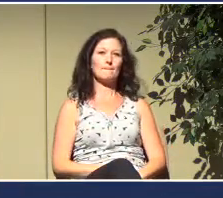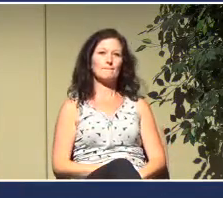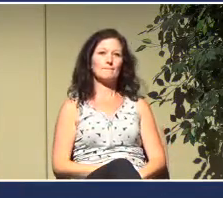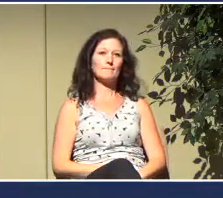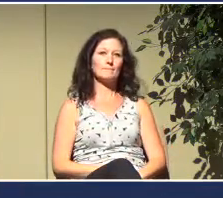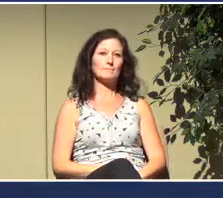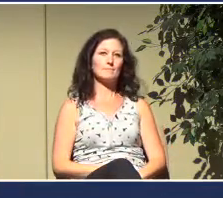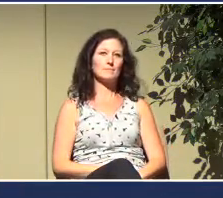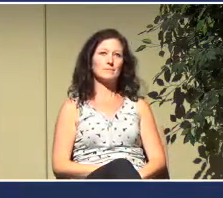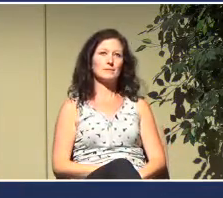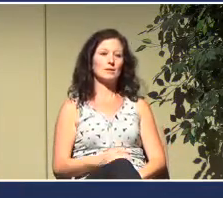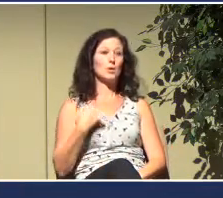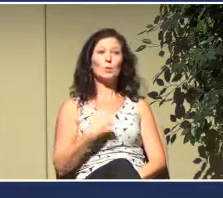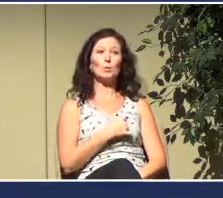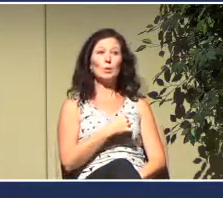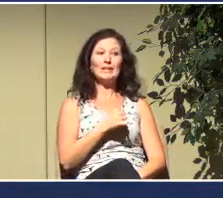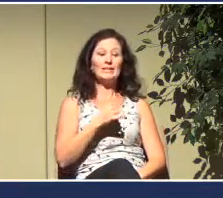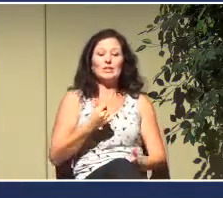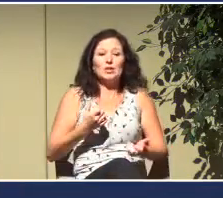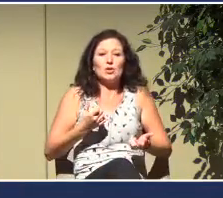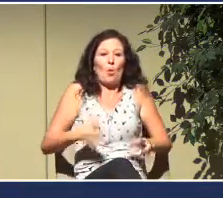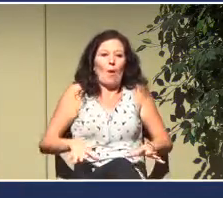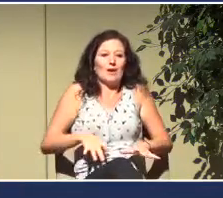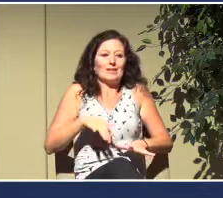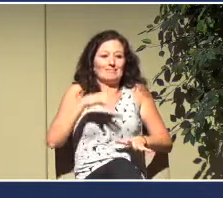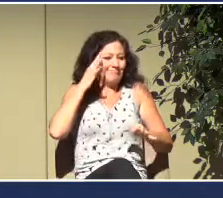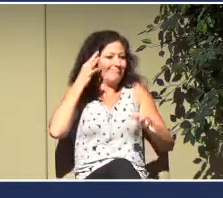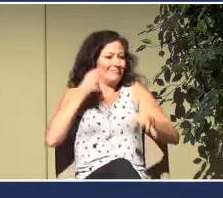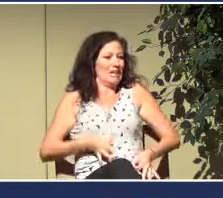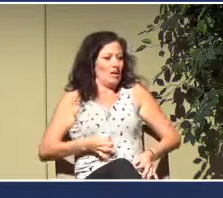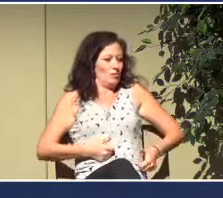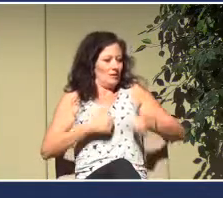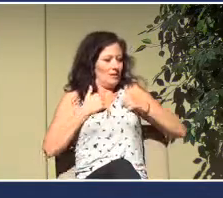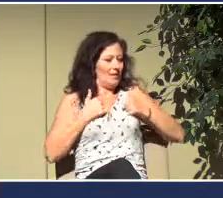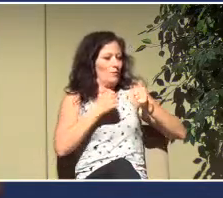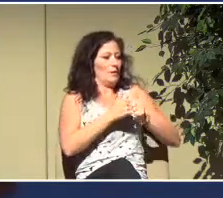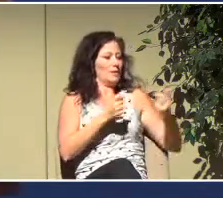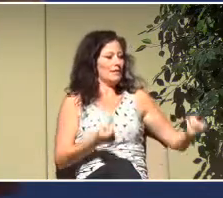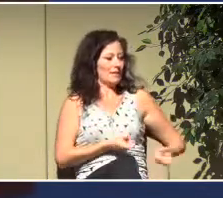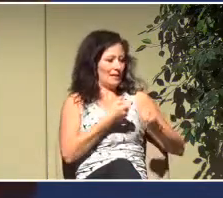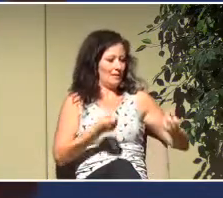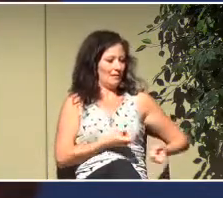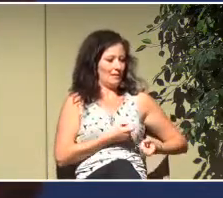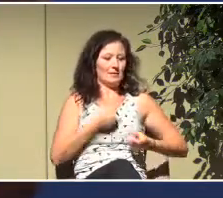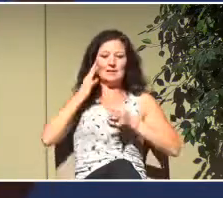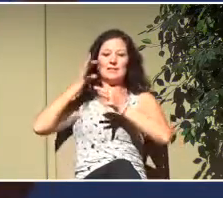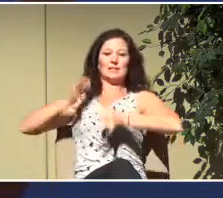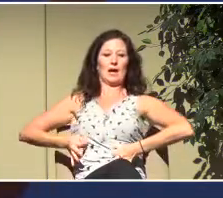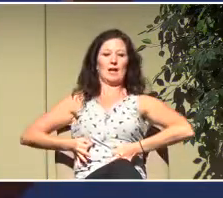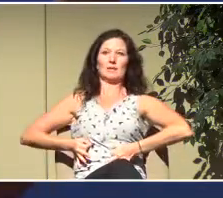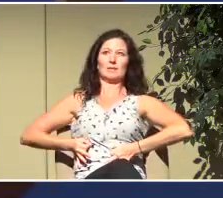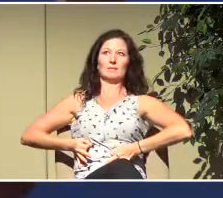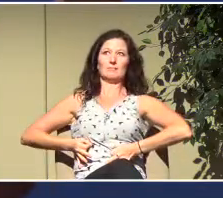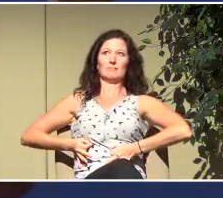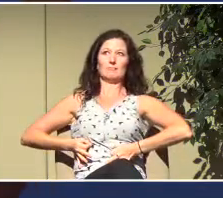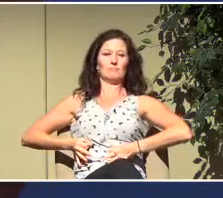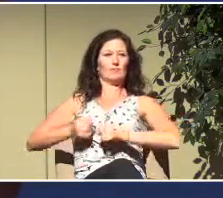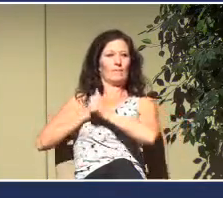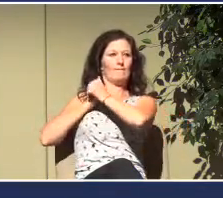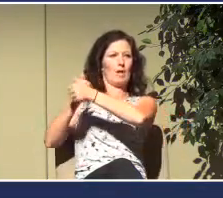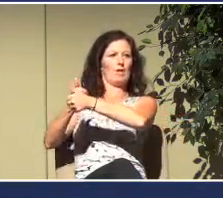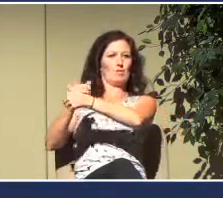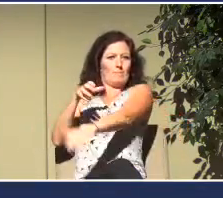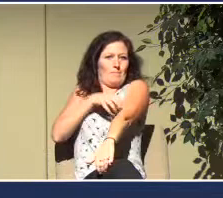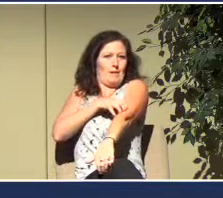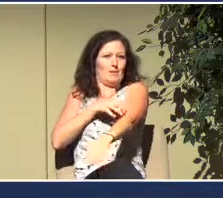no longer choose to live under the authority, under the power of sin. Instead, to choose to live under the power of the Holy Spirit.